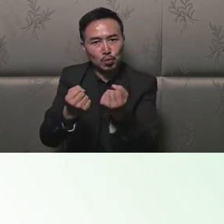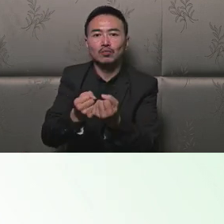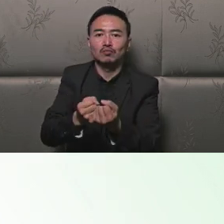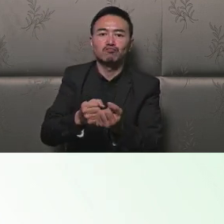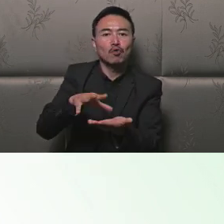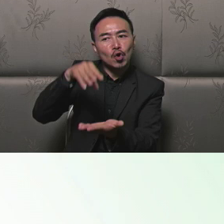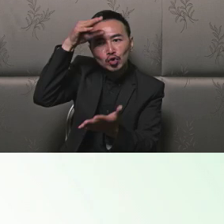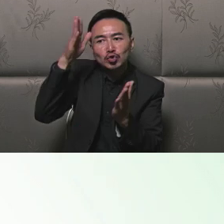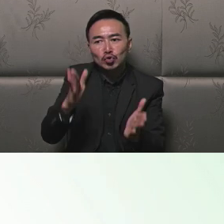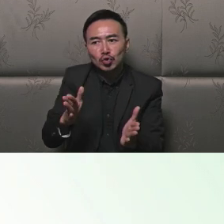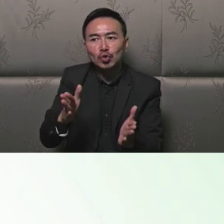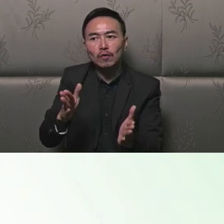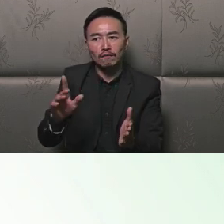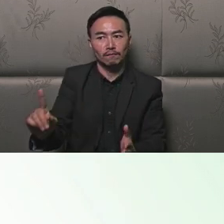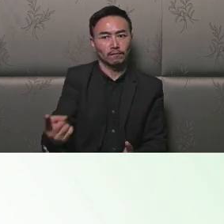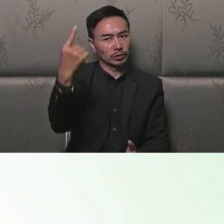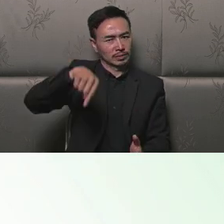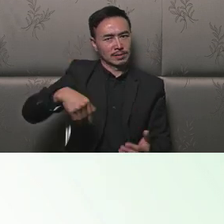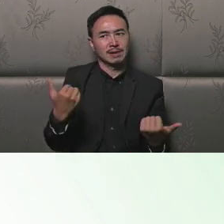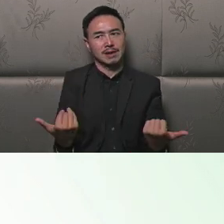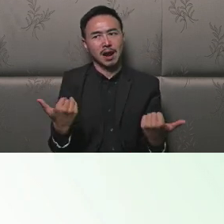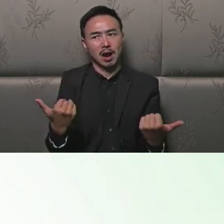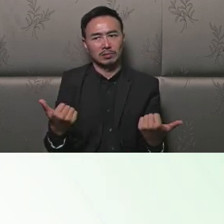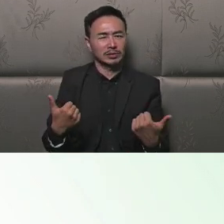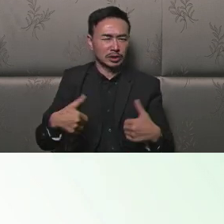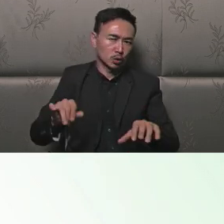to have some really good impact.